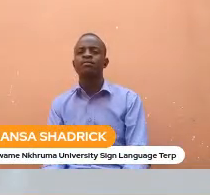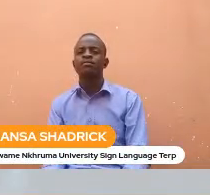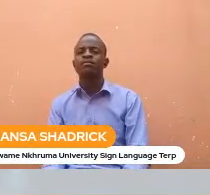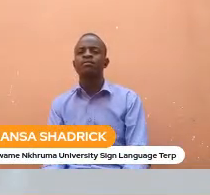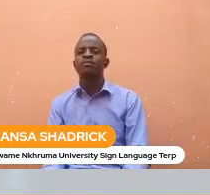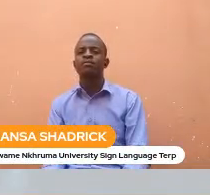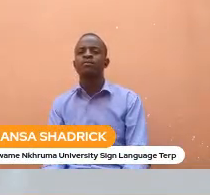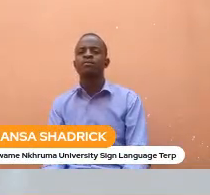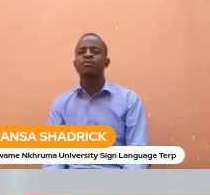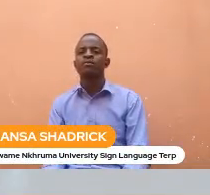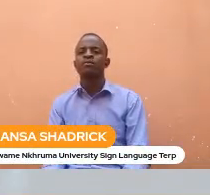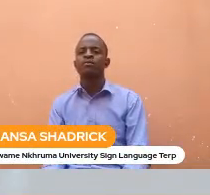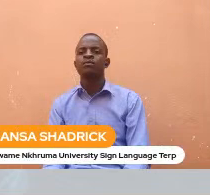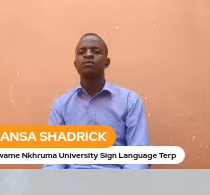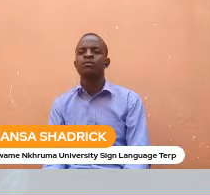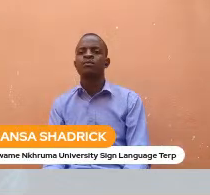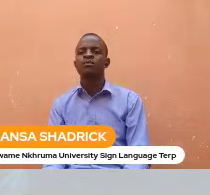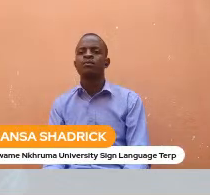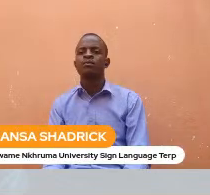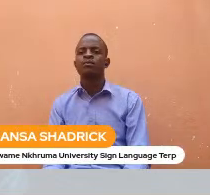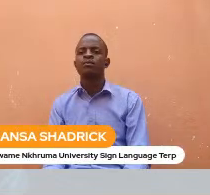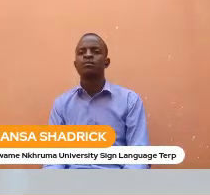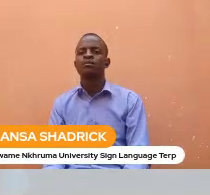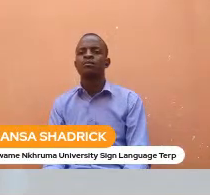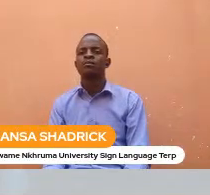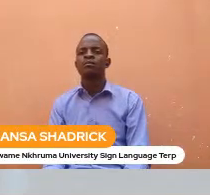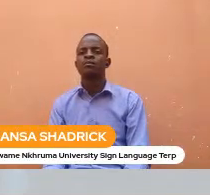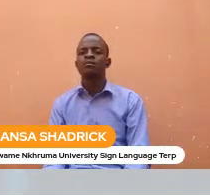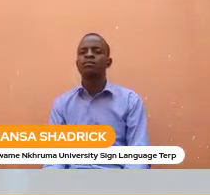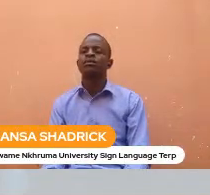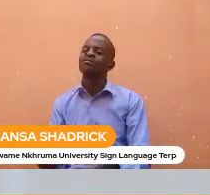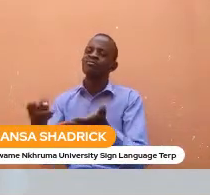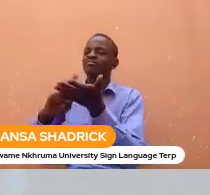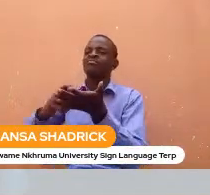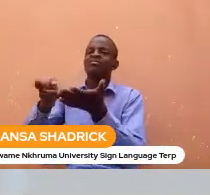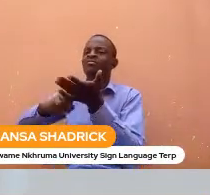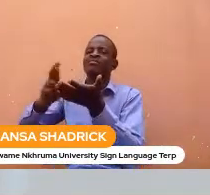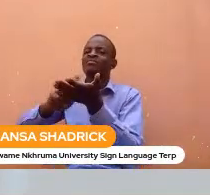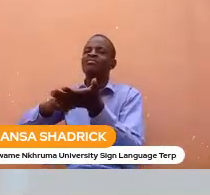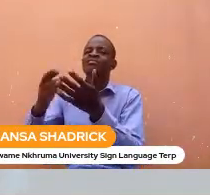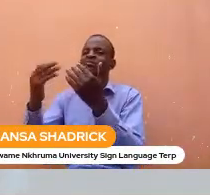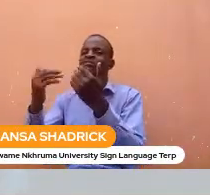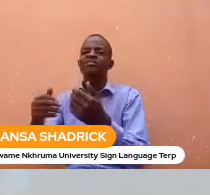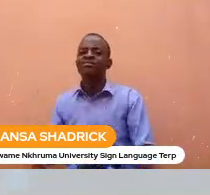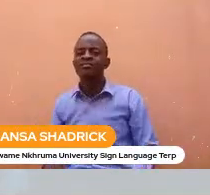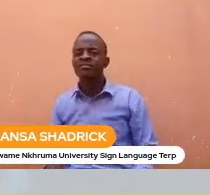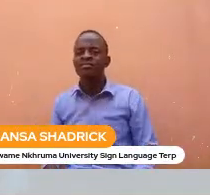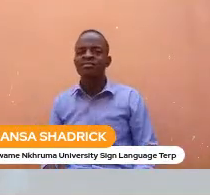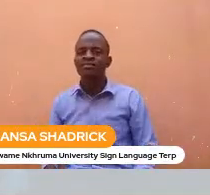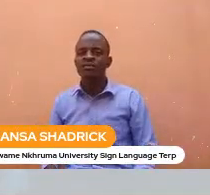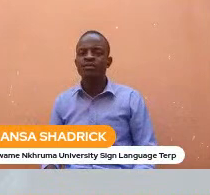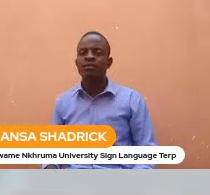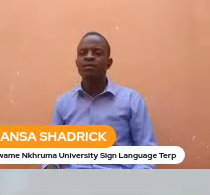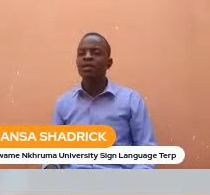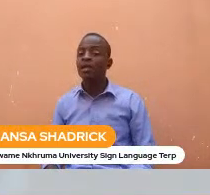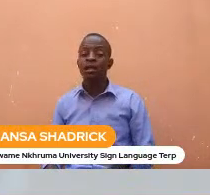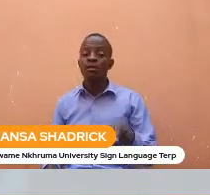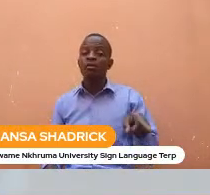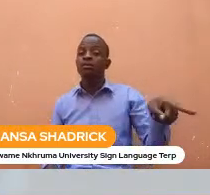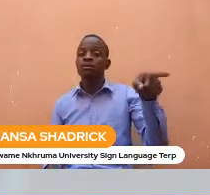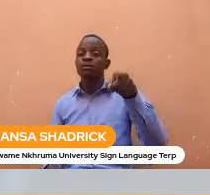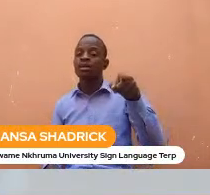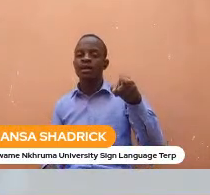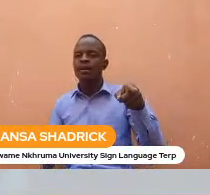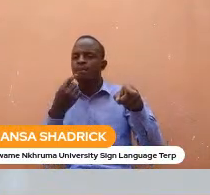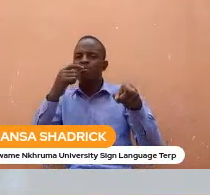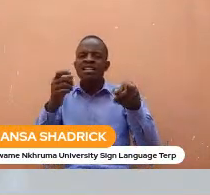Come again, Jeremiah. You are breaking there. Oh, sorry, I was saying the million-dollar question is: should young people have unrestricted access